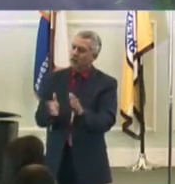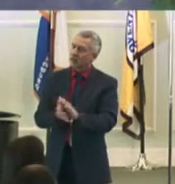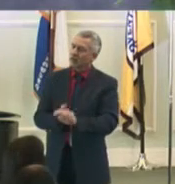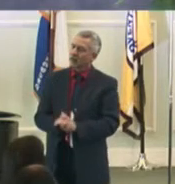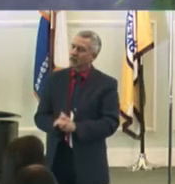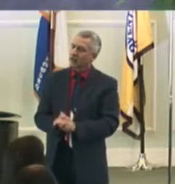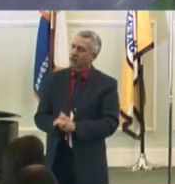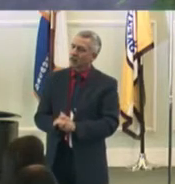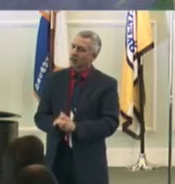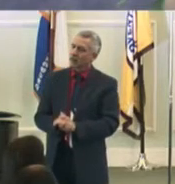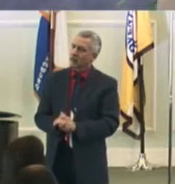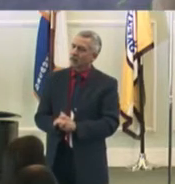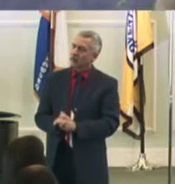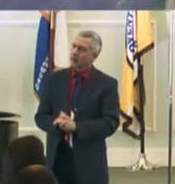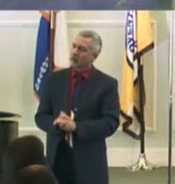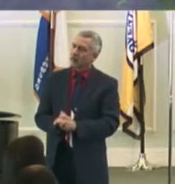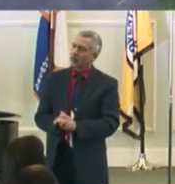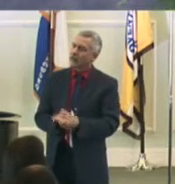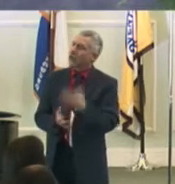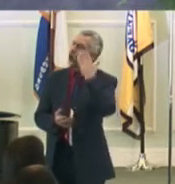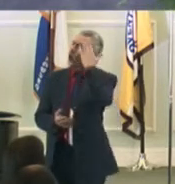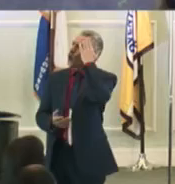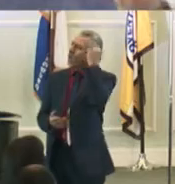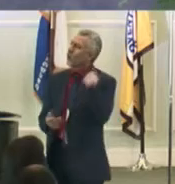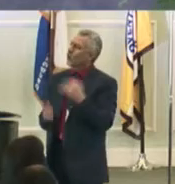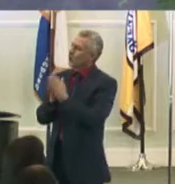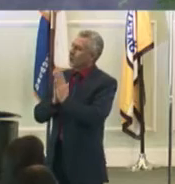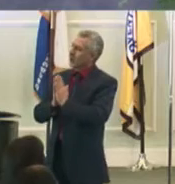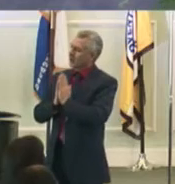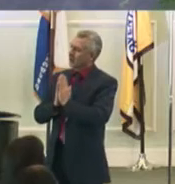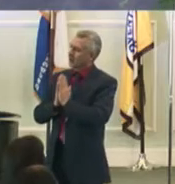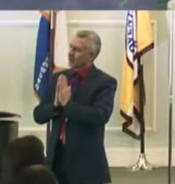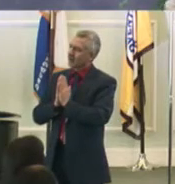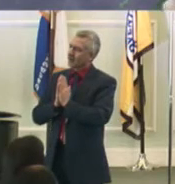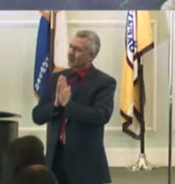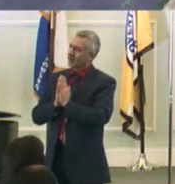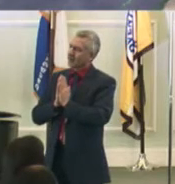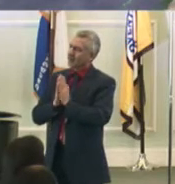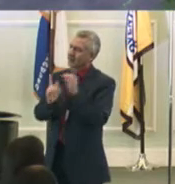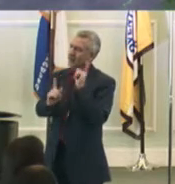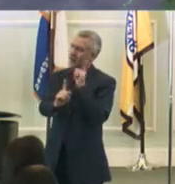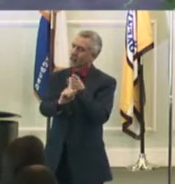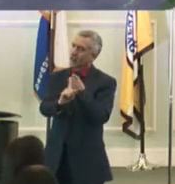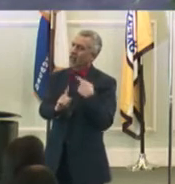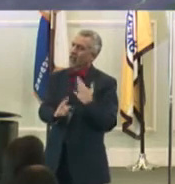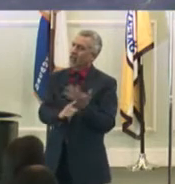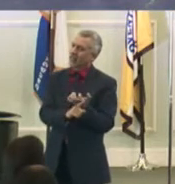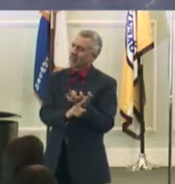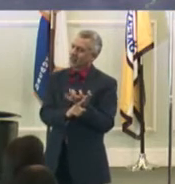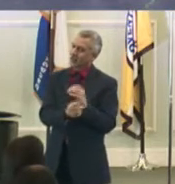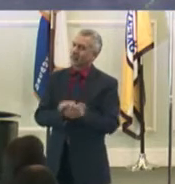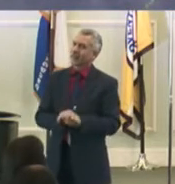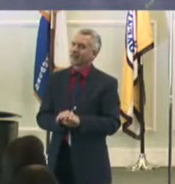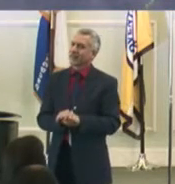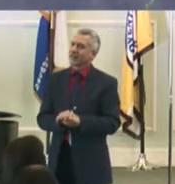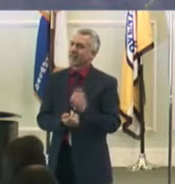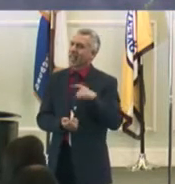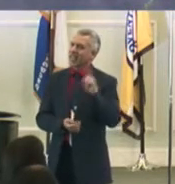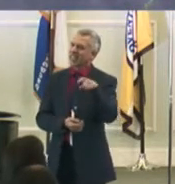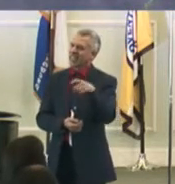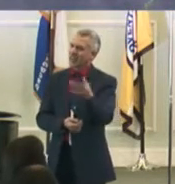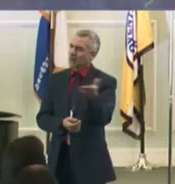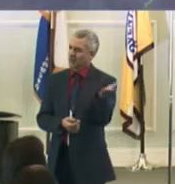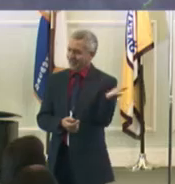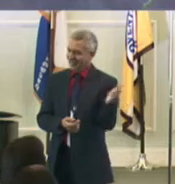why you and I pray. A lot of times they take the form of a specific request, right? I need something. Someone close to me needs something. And